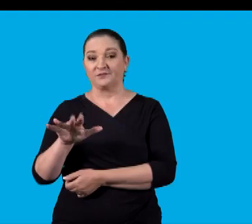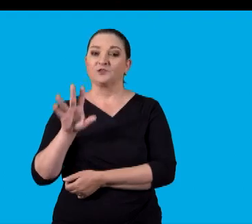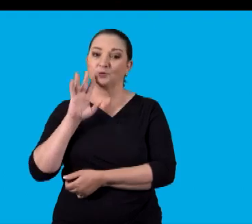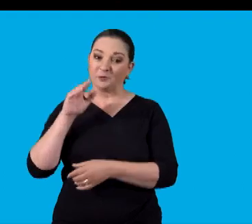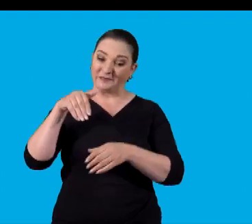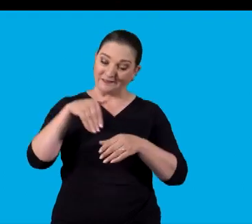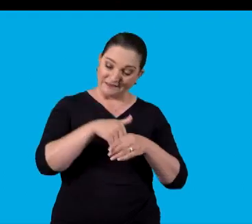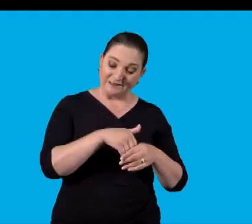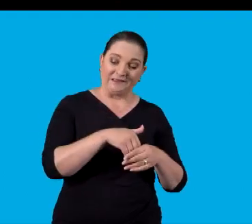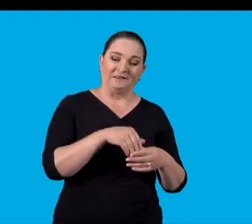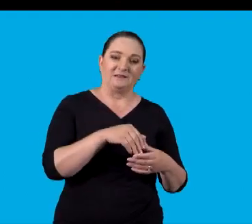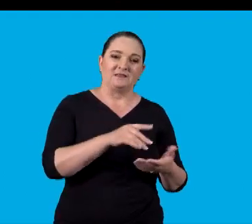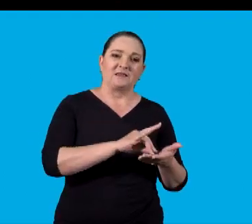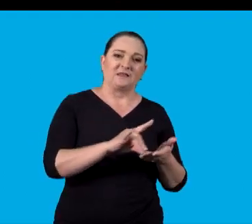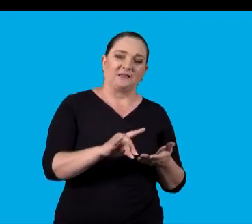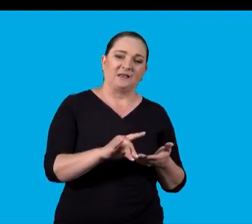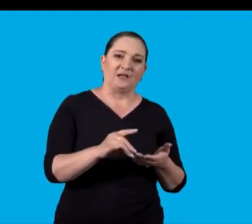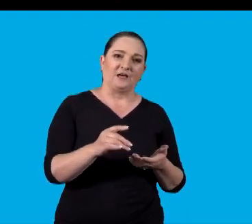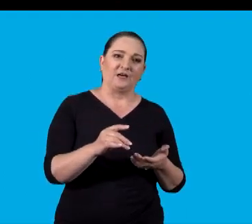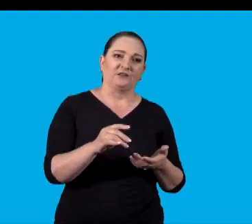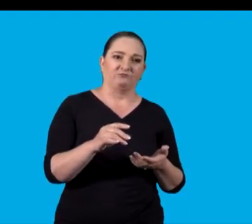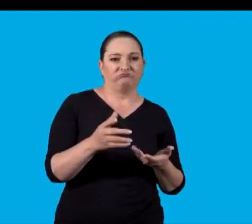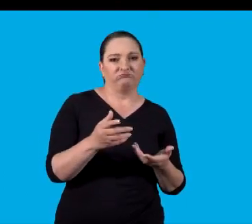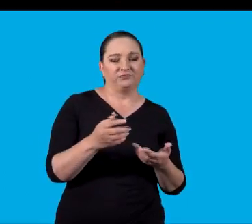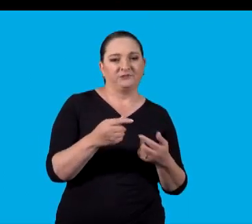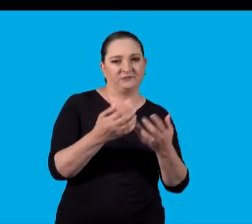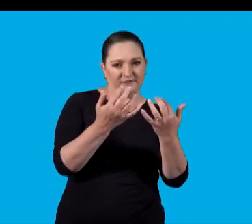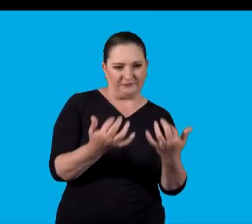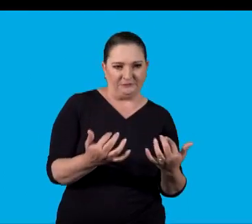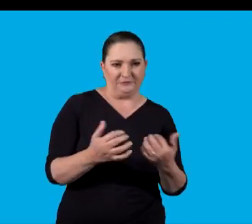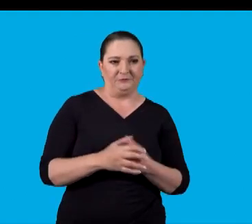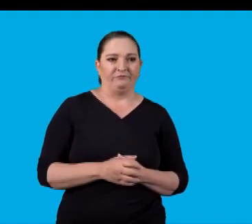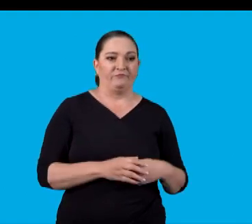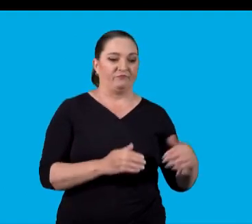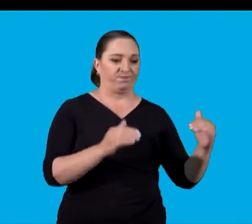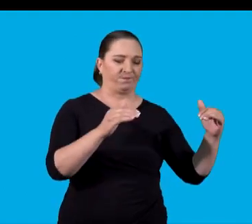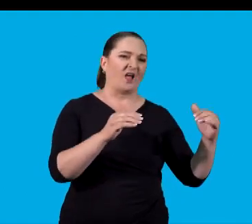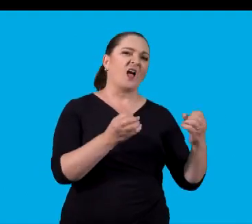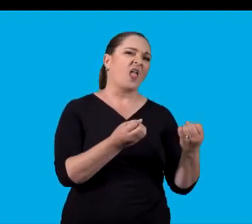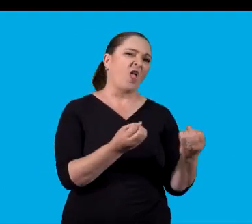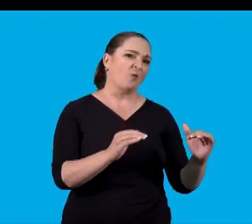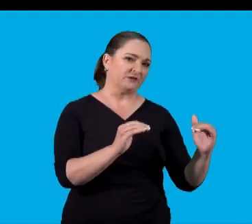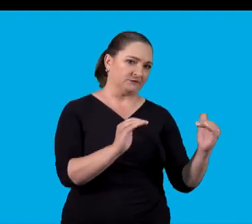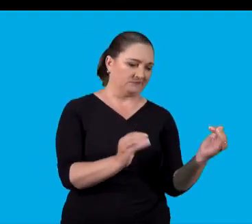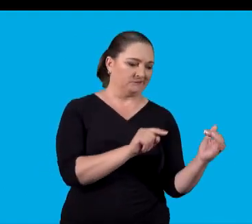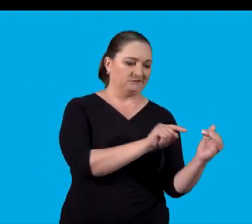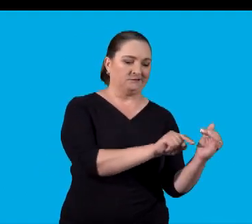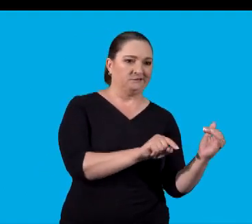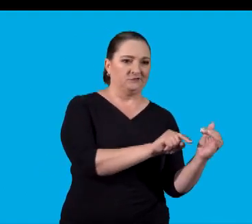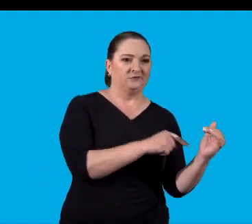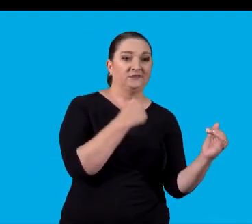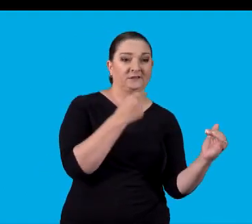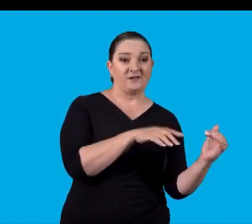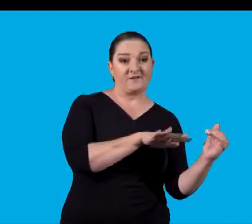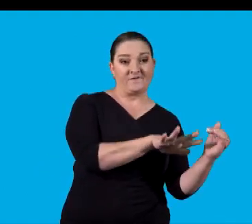3 Rand 75. That is what I would record in the cash flow statement. So I'll come here, then I'll say, on the